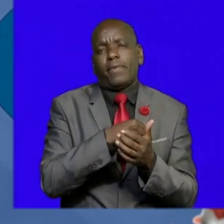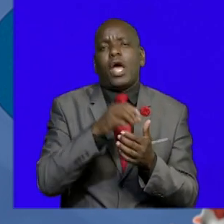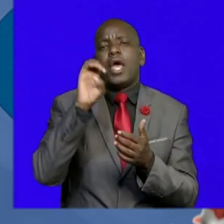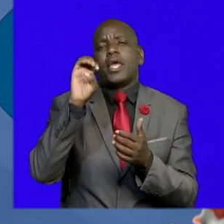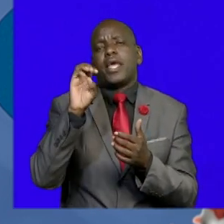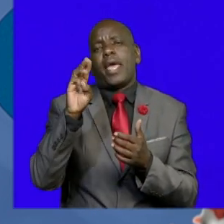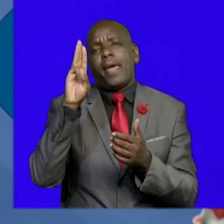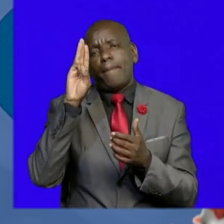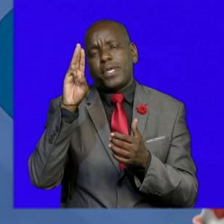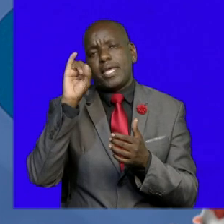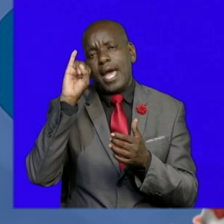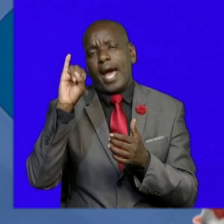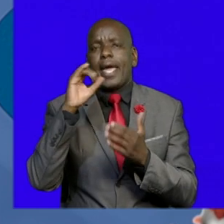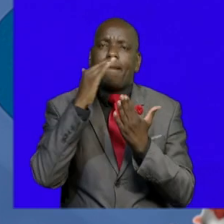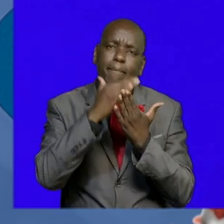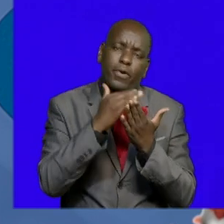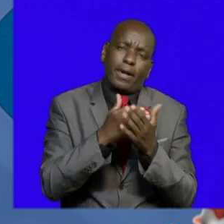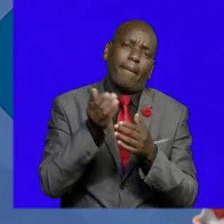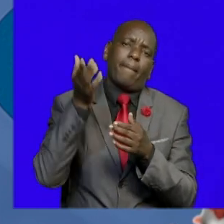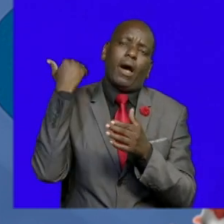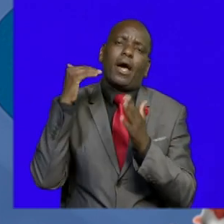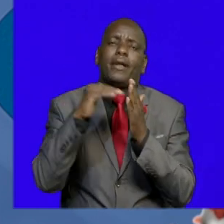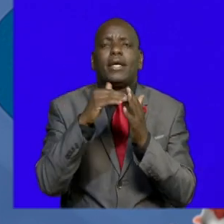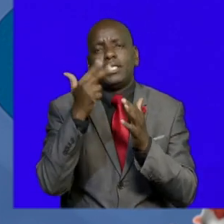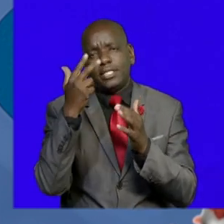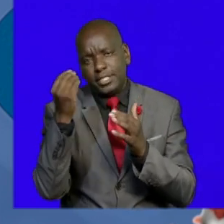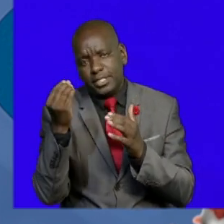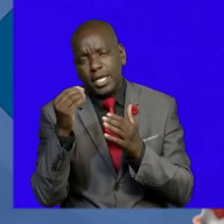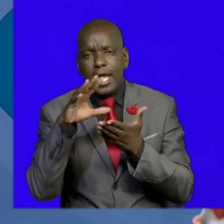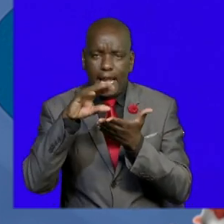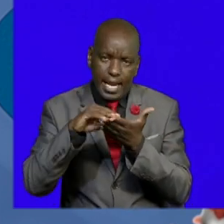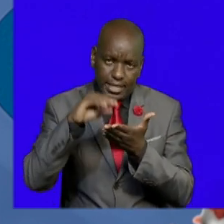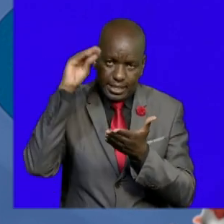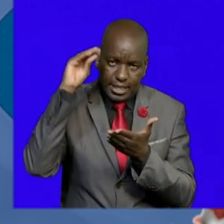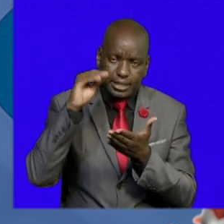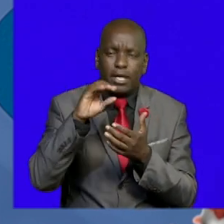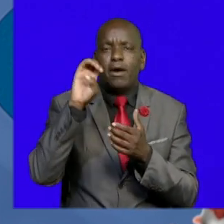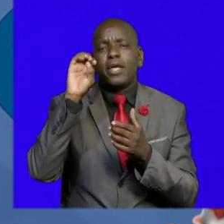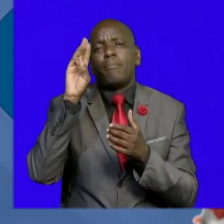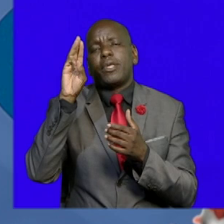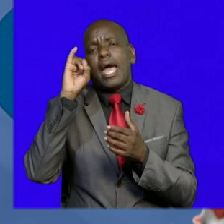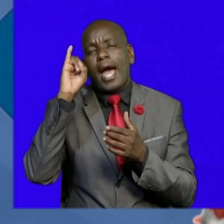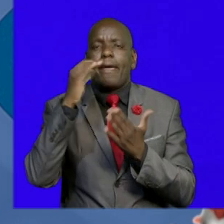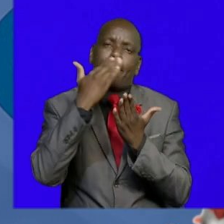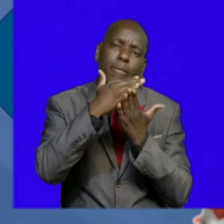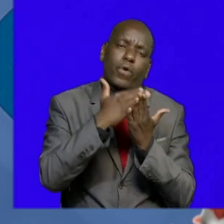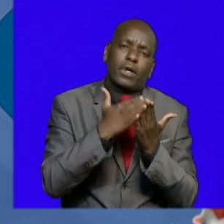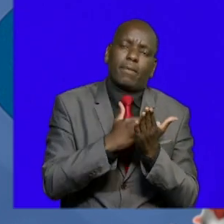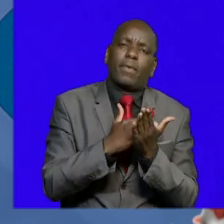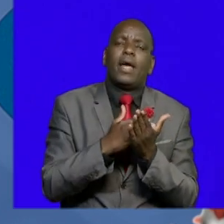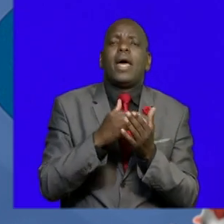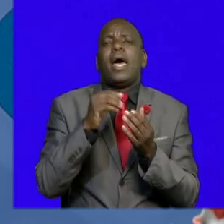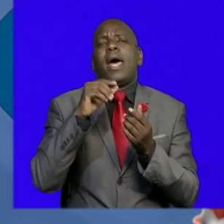EPI, program that dates back to the 80s. Lessons learned from the EPI program